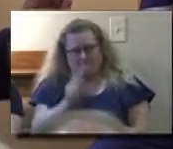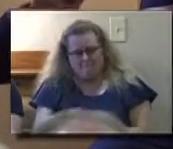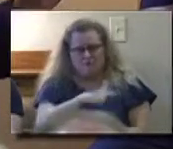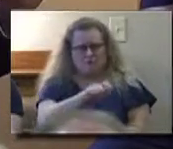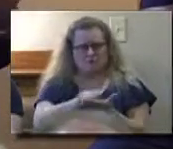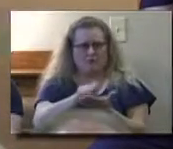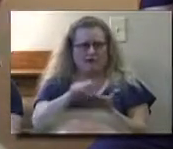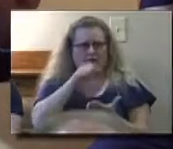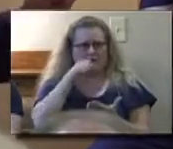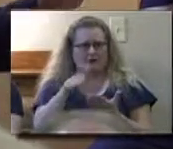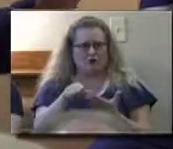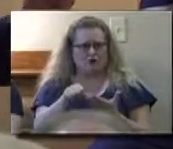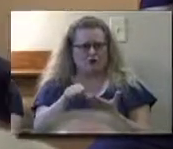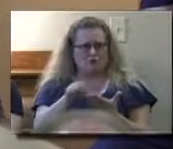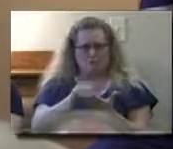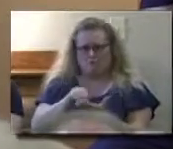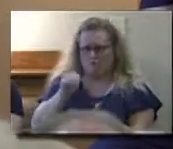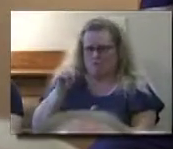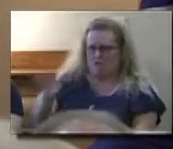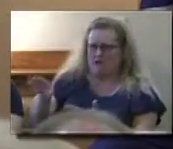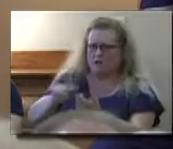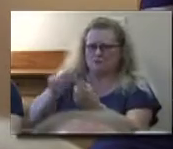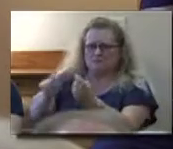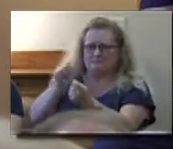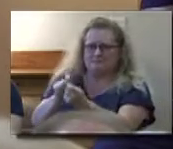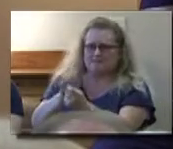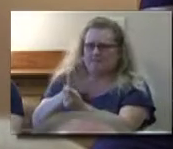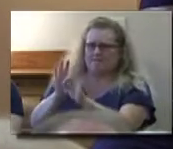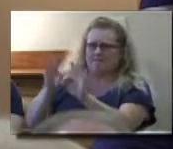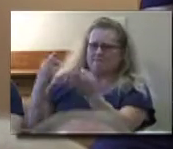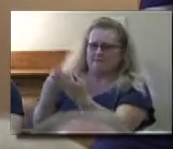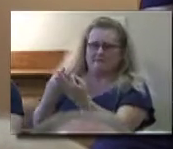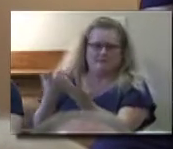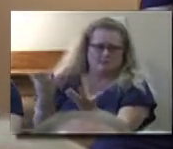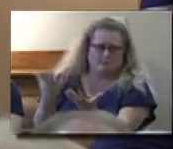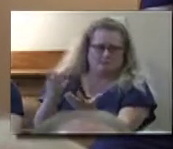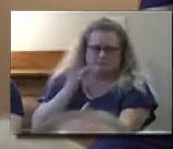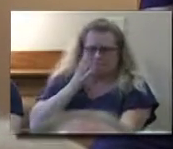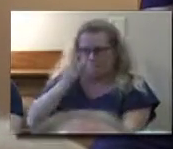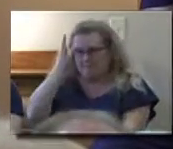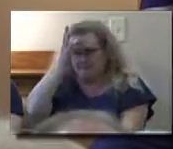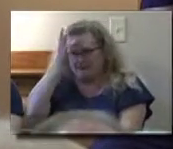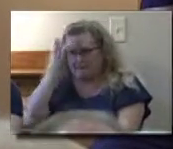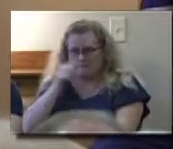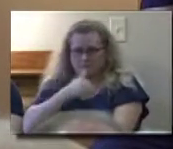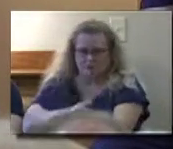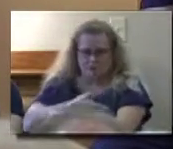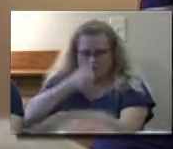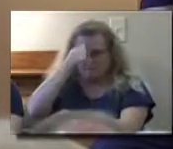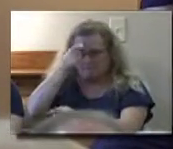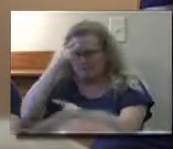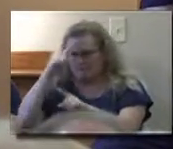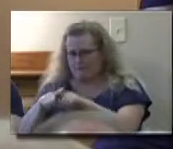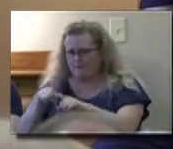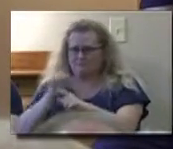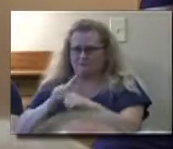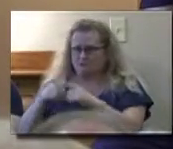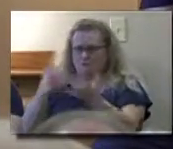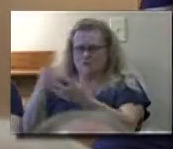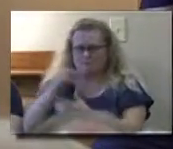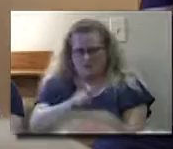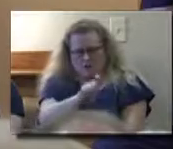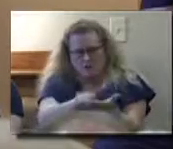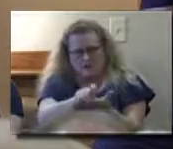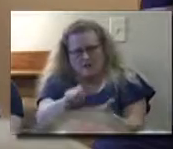family member, a specific family member, a daughter, a brother, a father, a mom. And in that letter, with